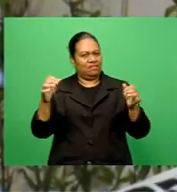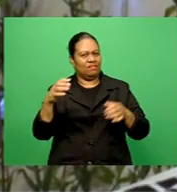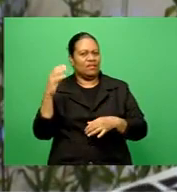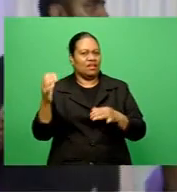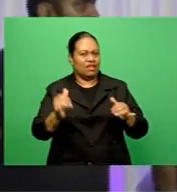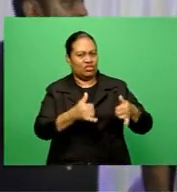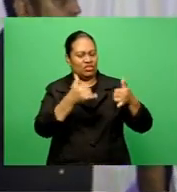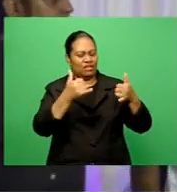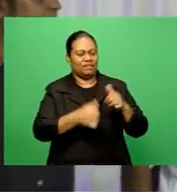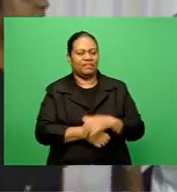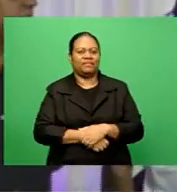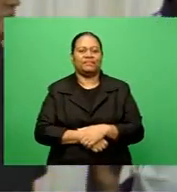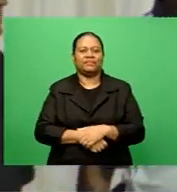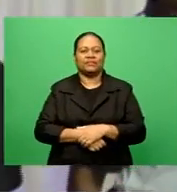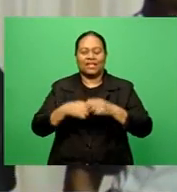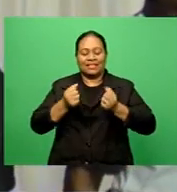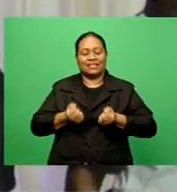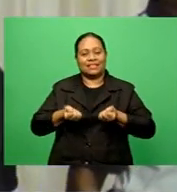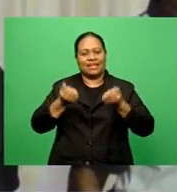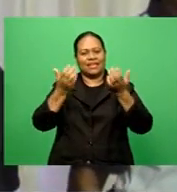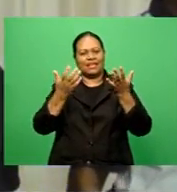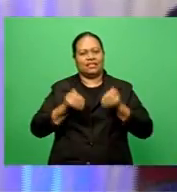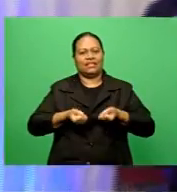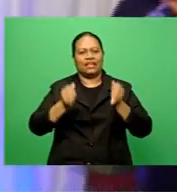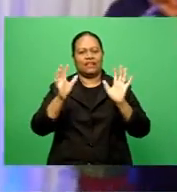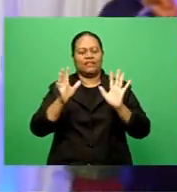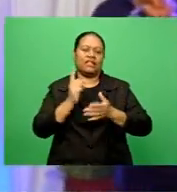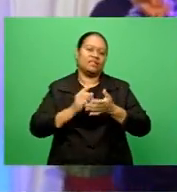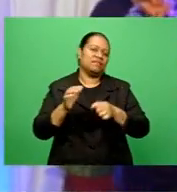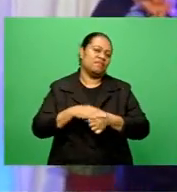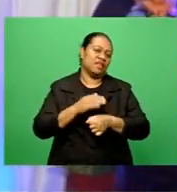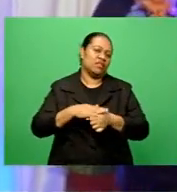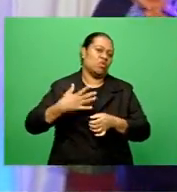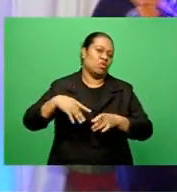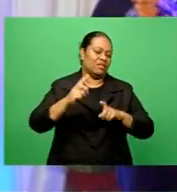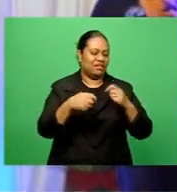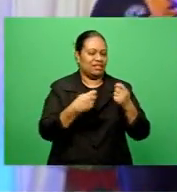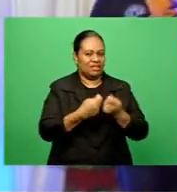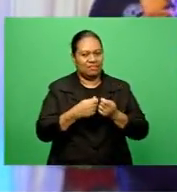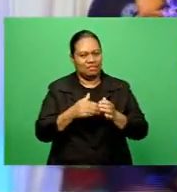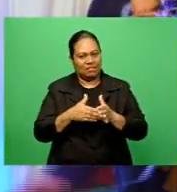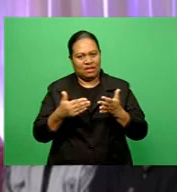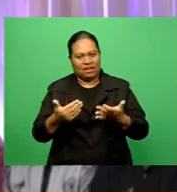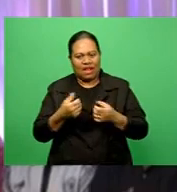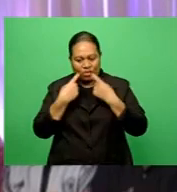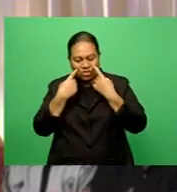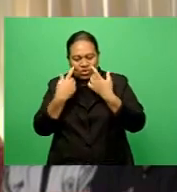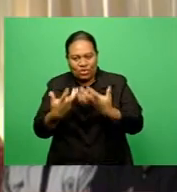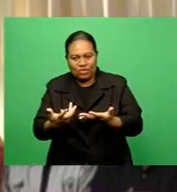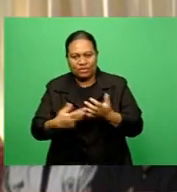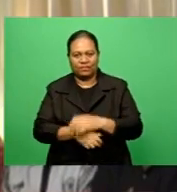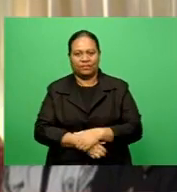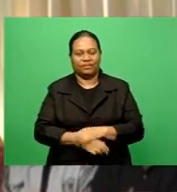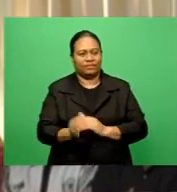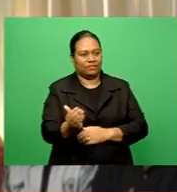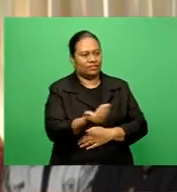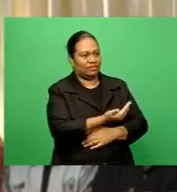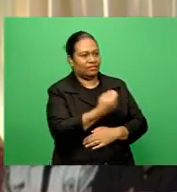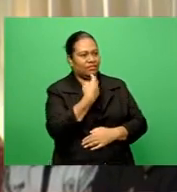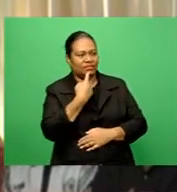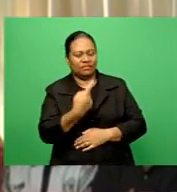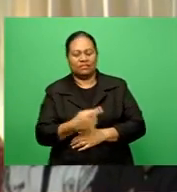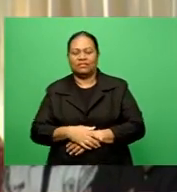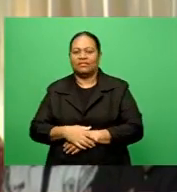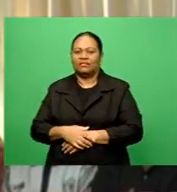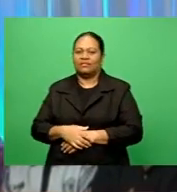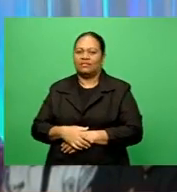do the clean sweep. The sacrifices made by the Suva players has all paid off. Knowing my brothers, they've gone